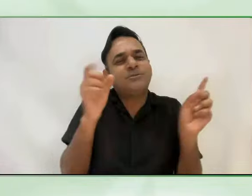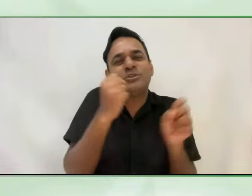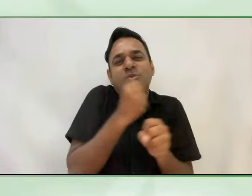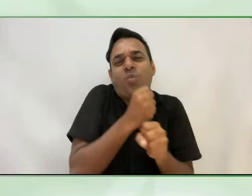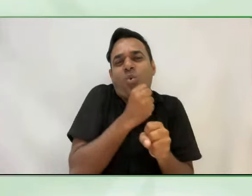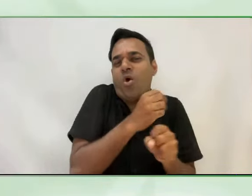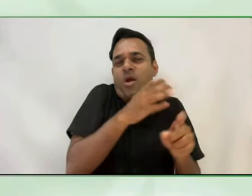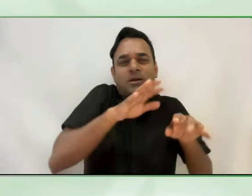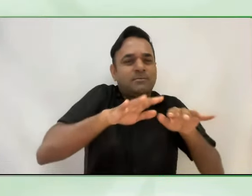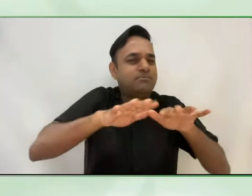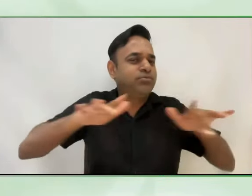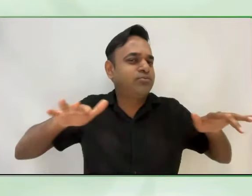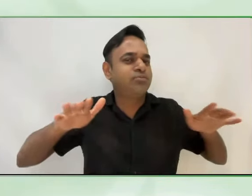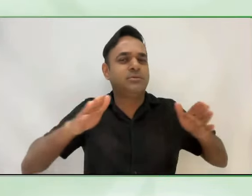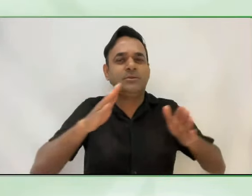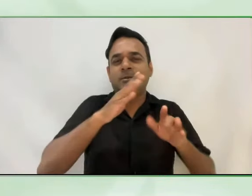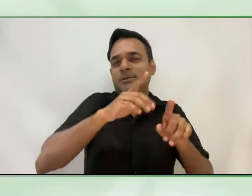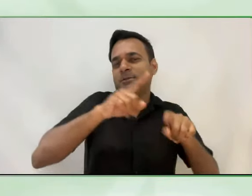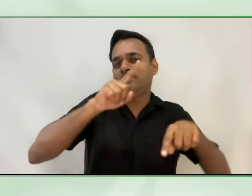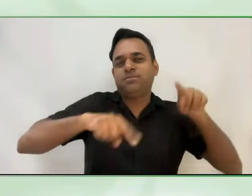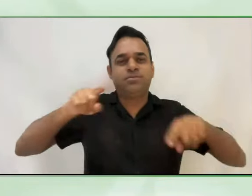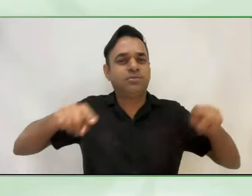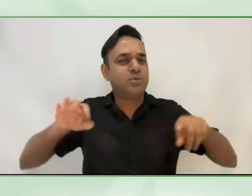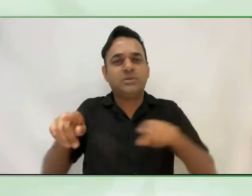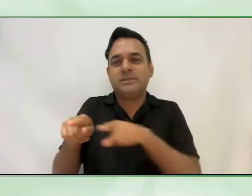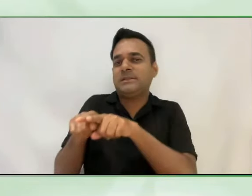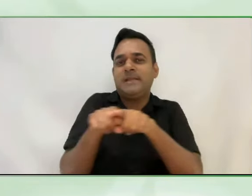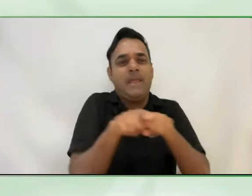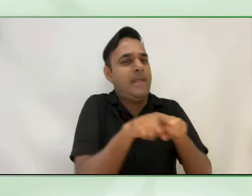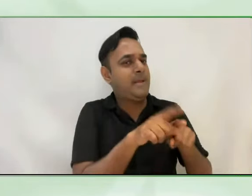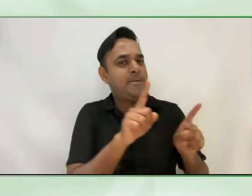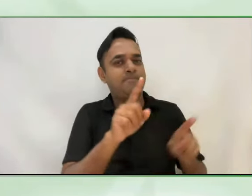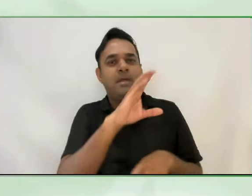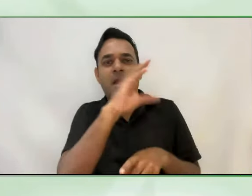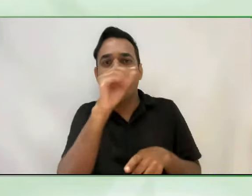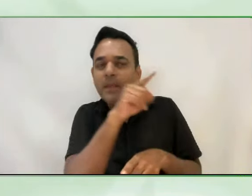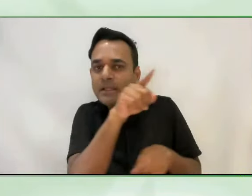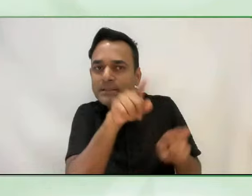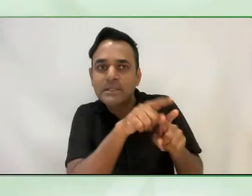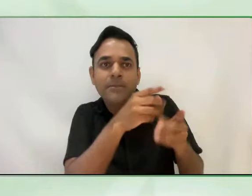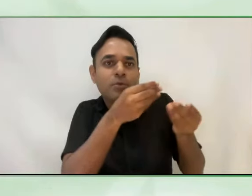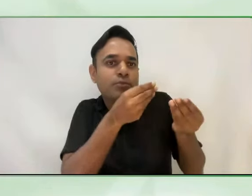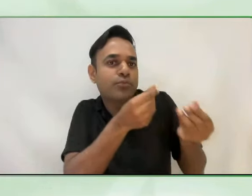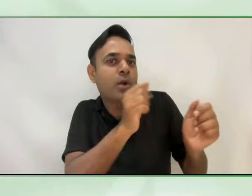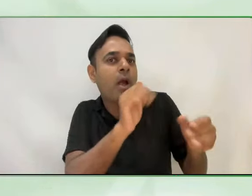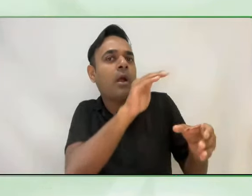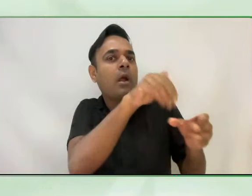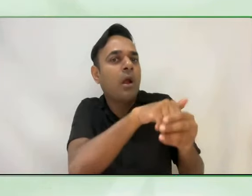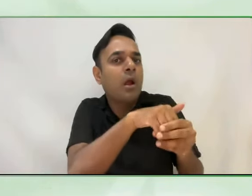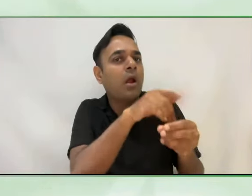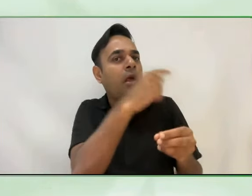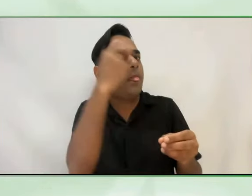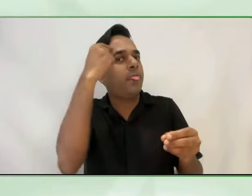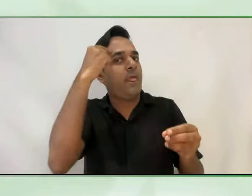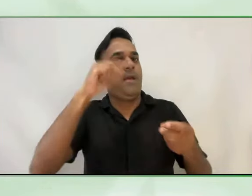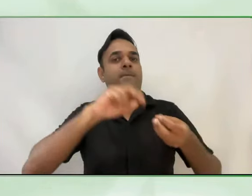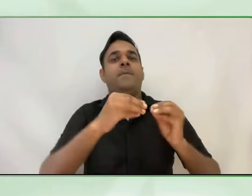do. It's just effective business to do this as well. So I think that's a really key point to hit with